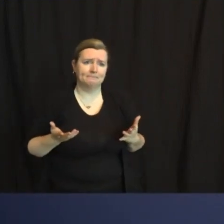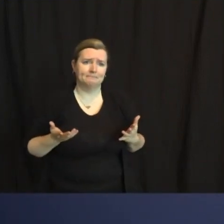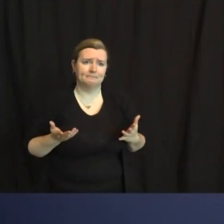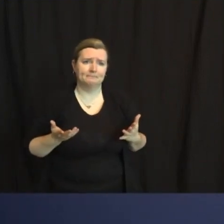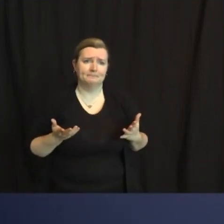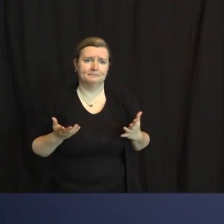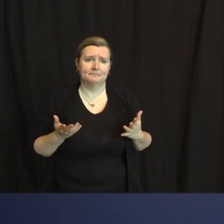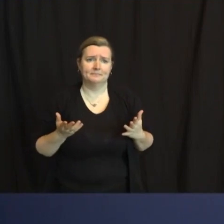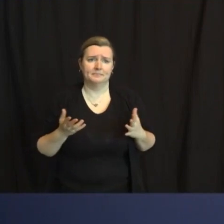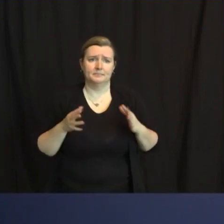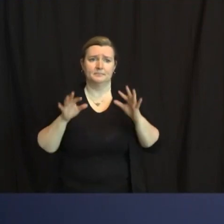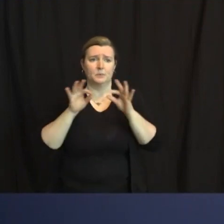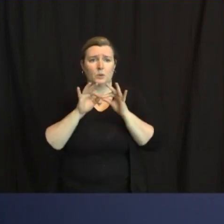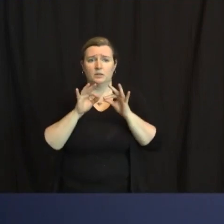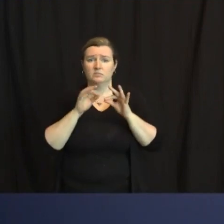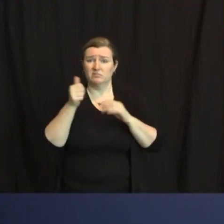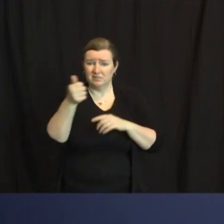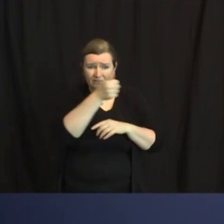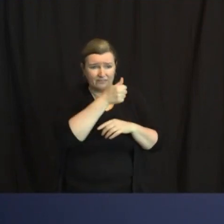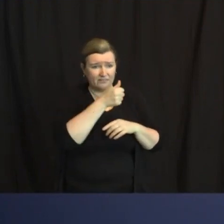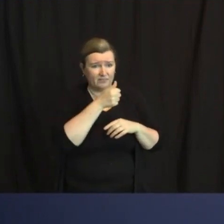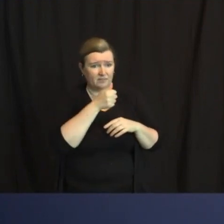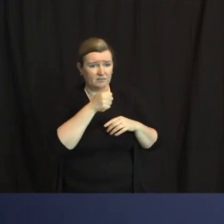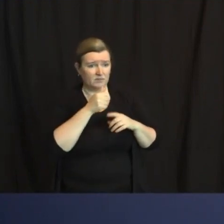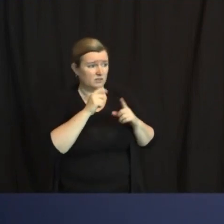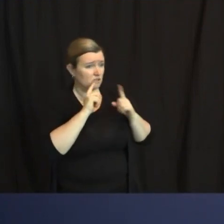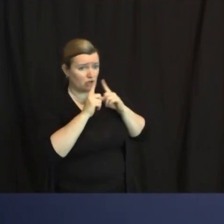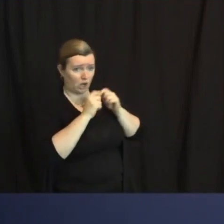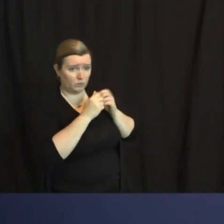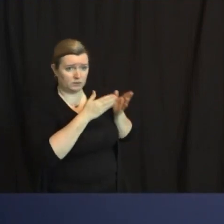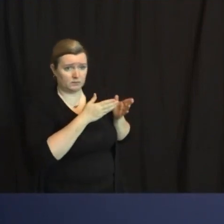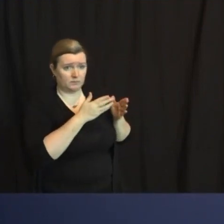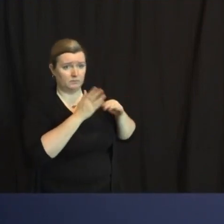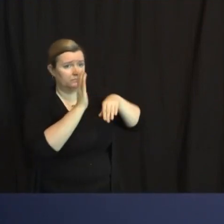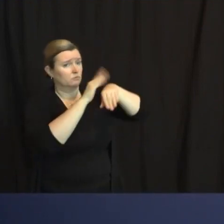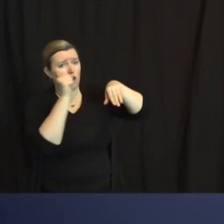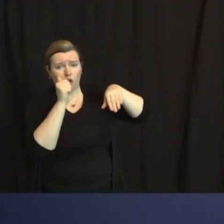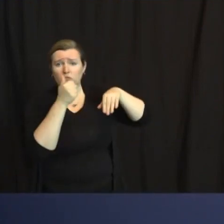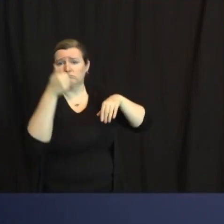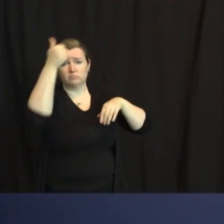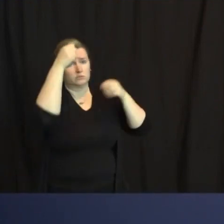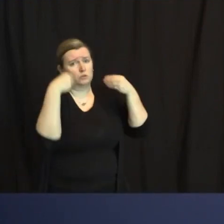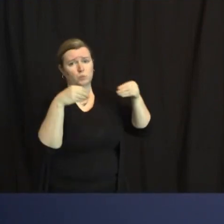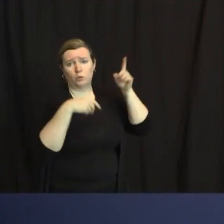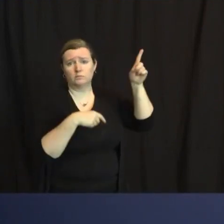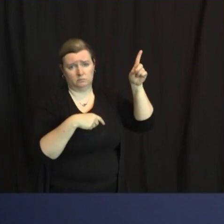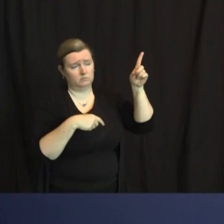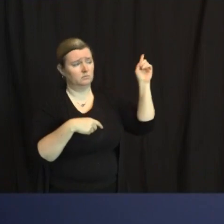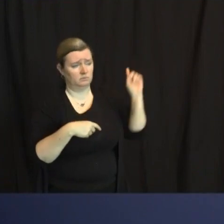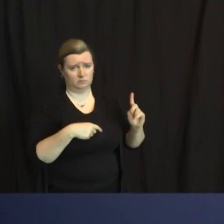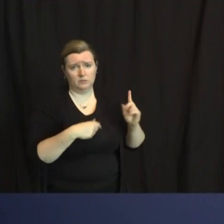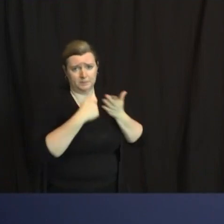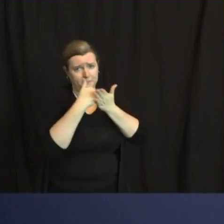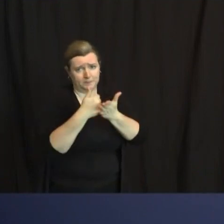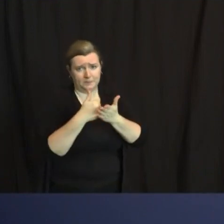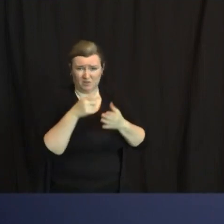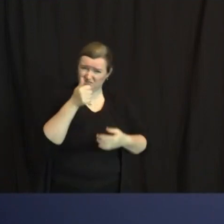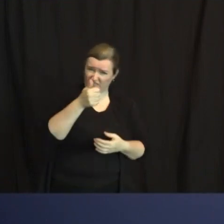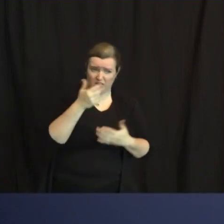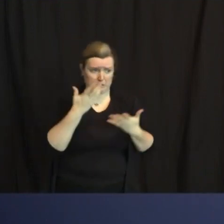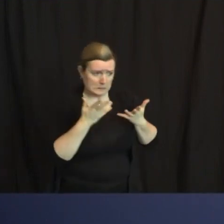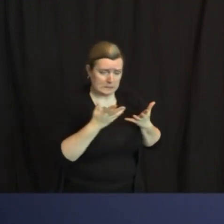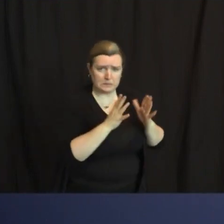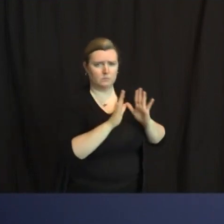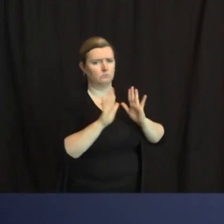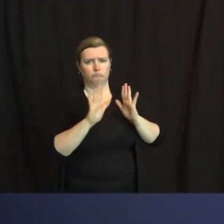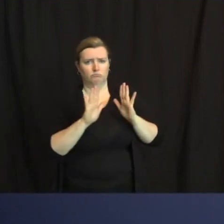is involved, I think the better in that case. Beyond that, from facilities and staffing, I just